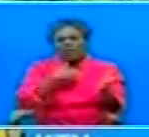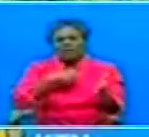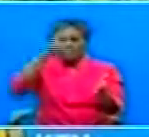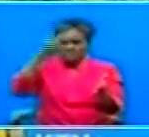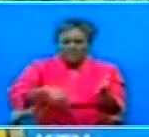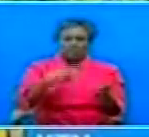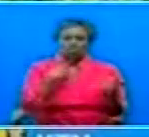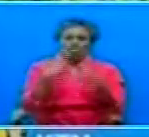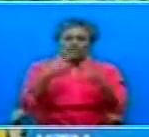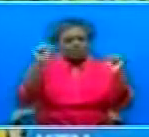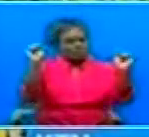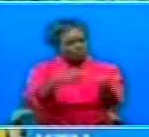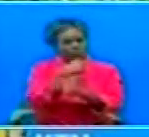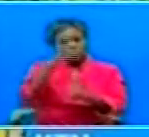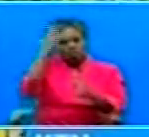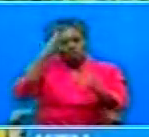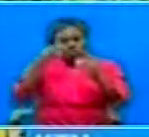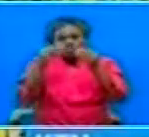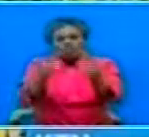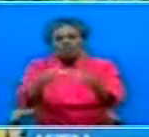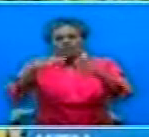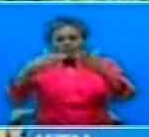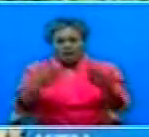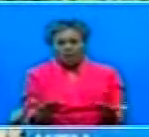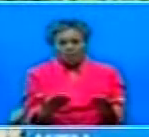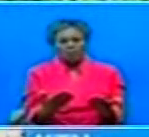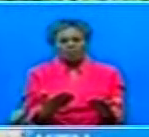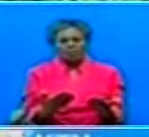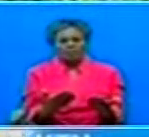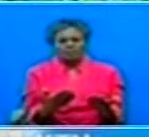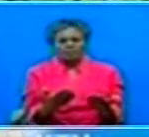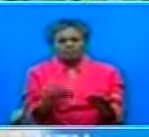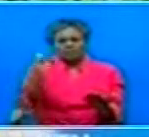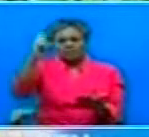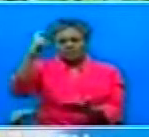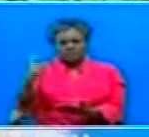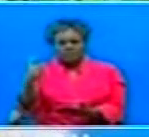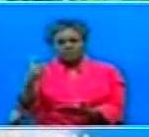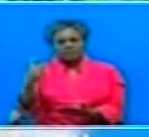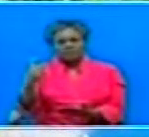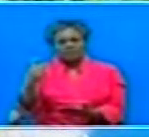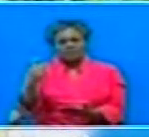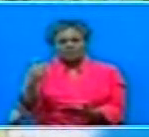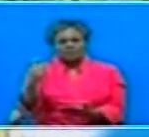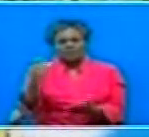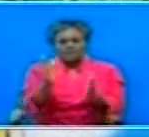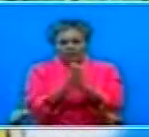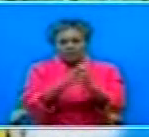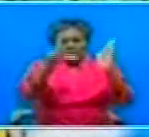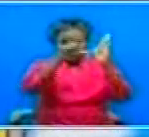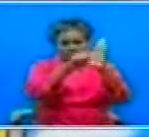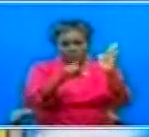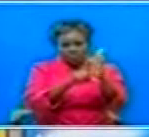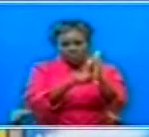we cannot know how to solve those problems because they are touching the two groups, the executive and the legislation, which is the